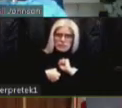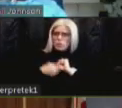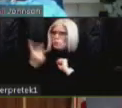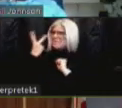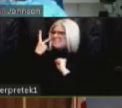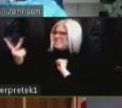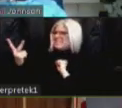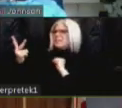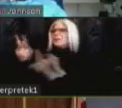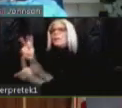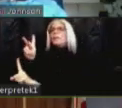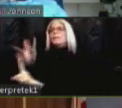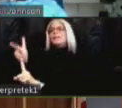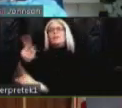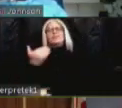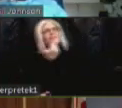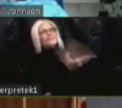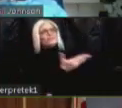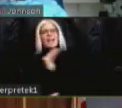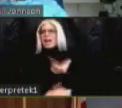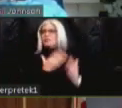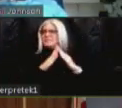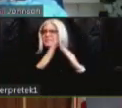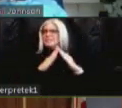way. There's no reason that